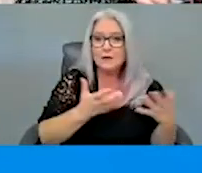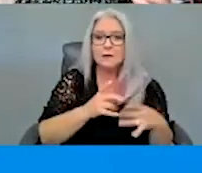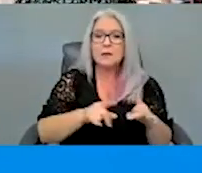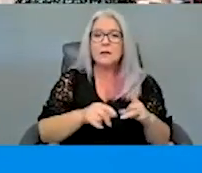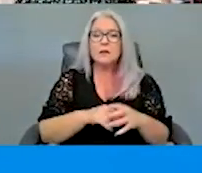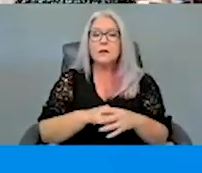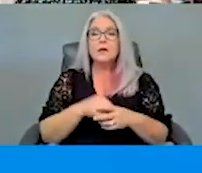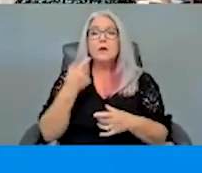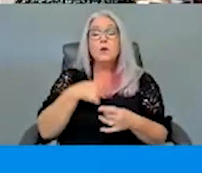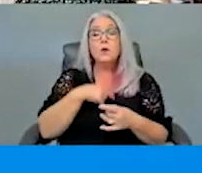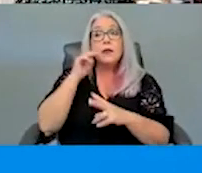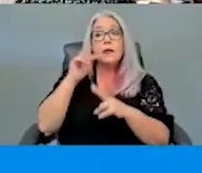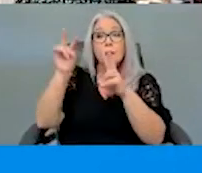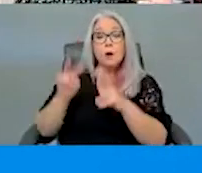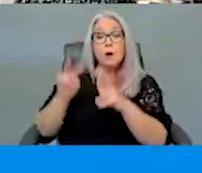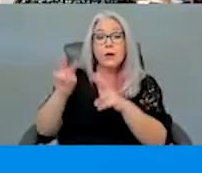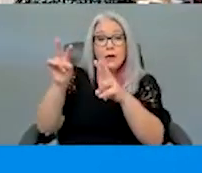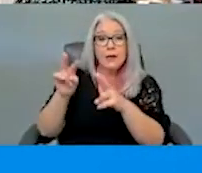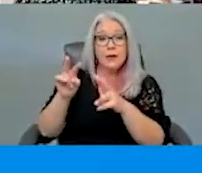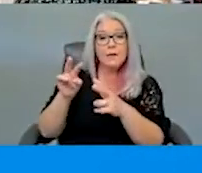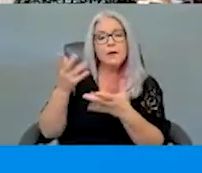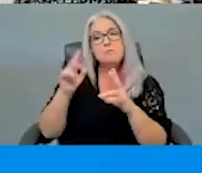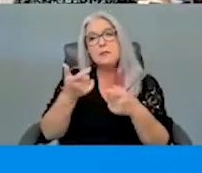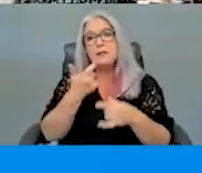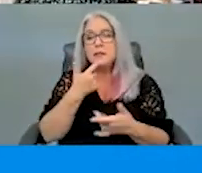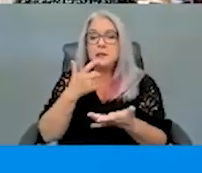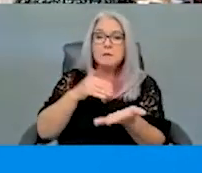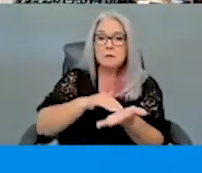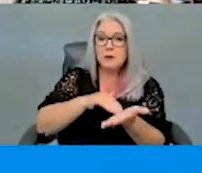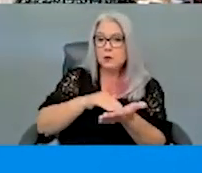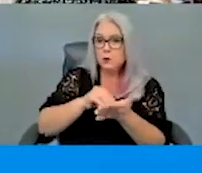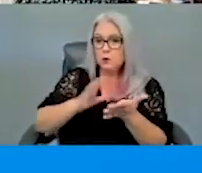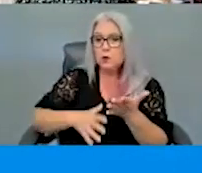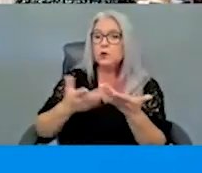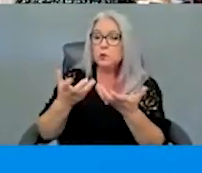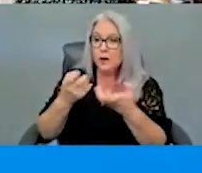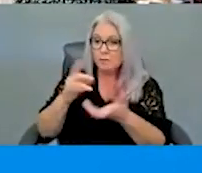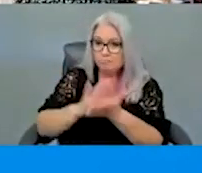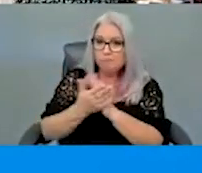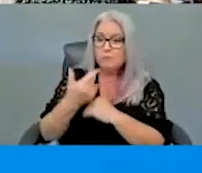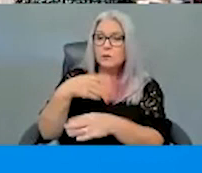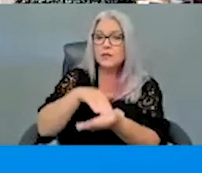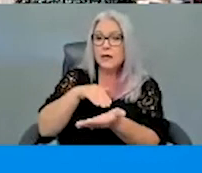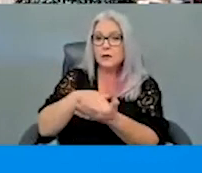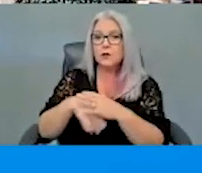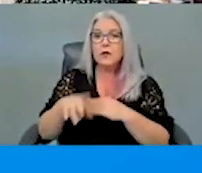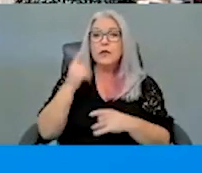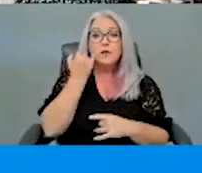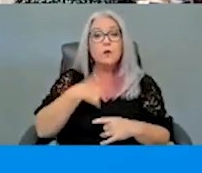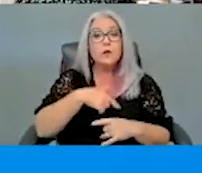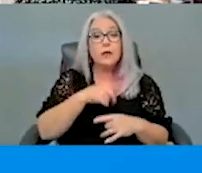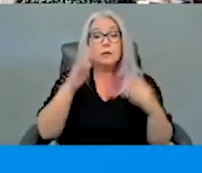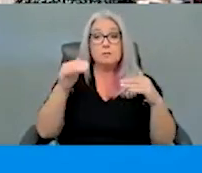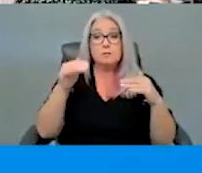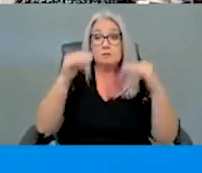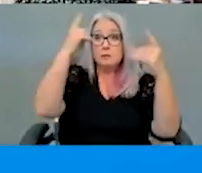of medical students training to be doctors, we find that when we do measures of ableism or their beliefs about people